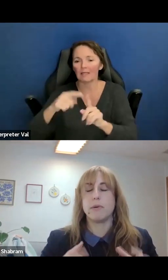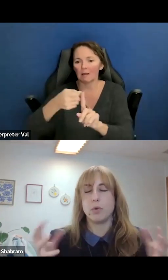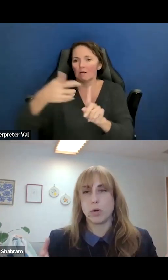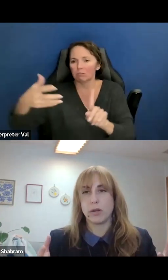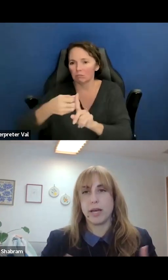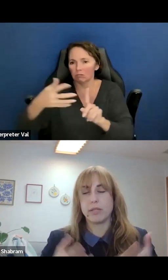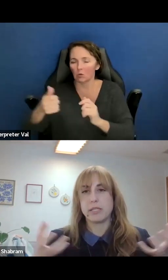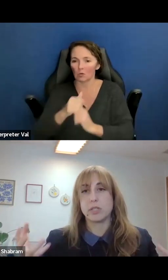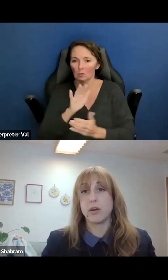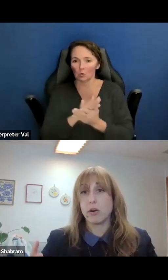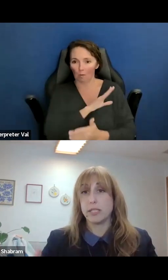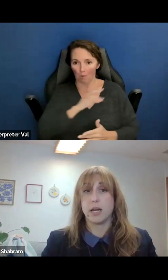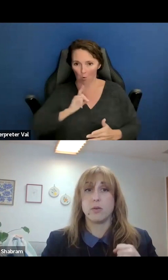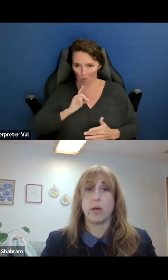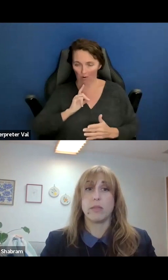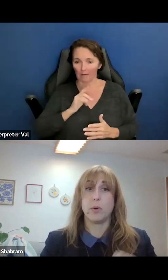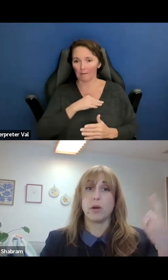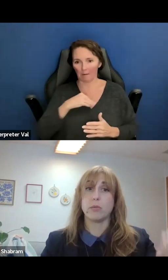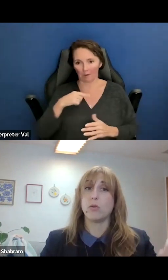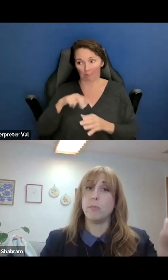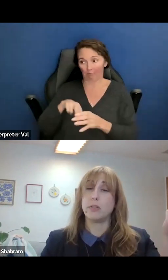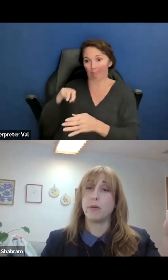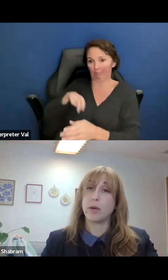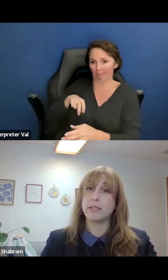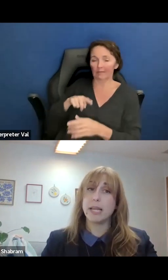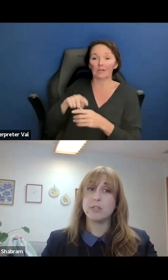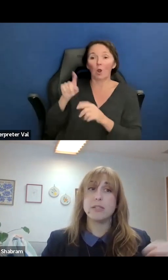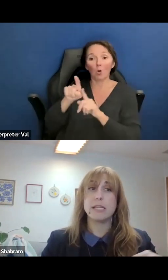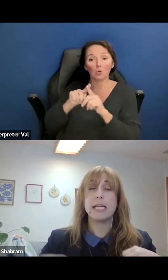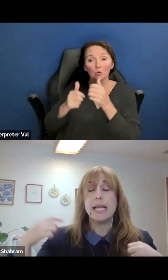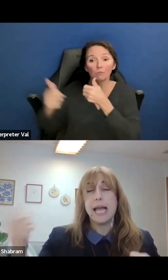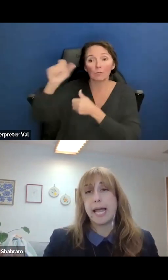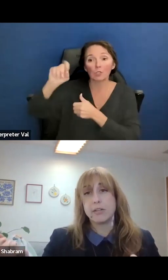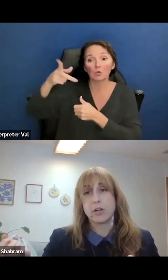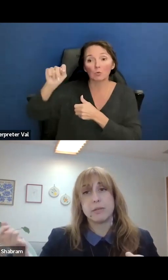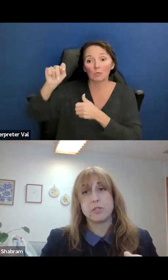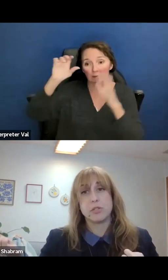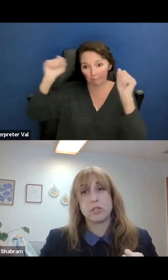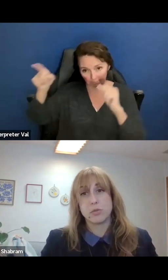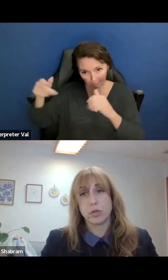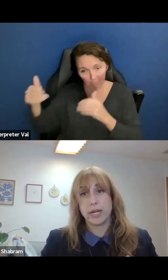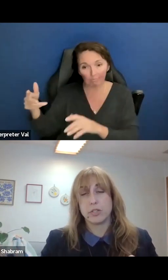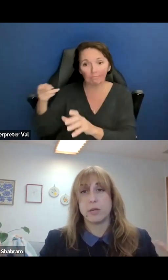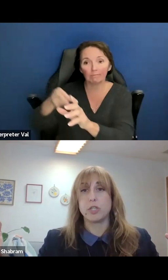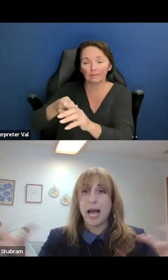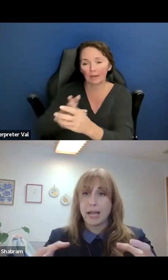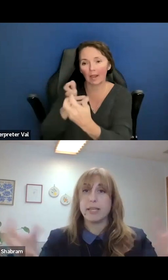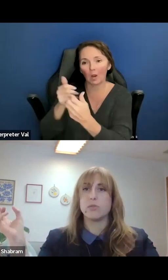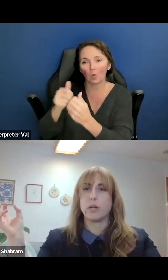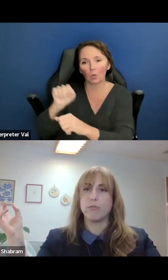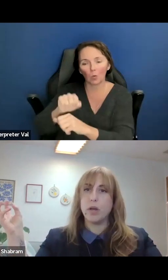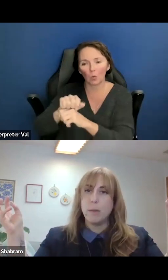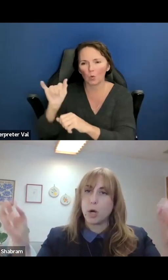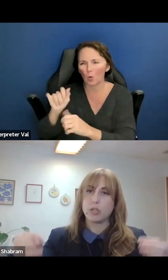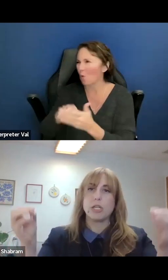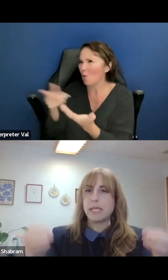on some of the work that the district had already done with both our local mental health crisis agency and our substance use disorder agency, which had these